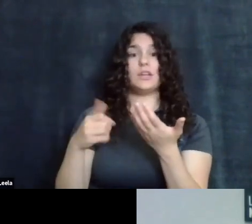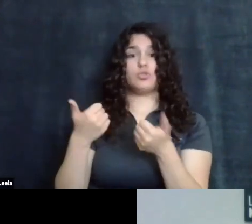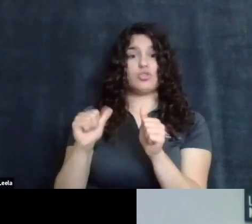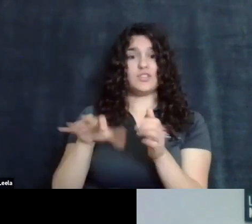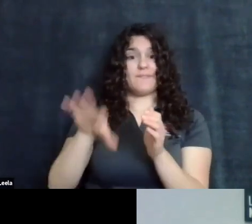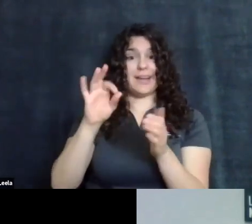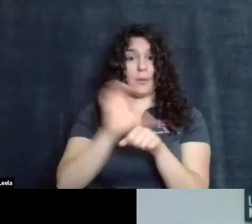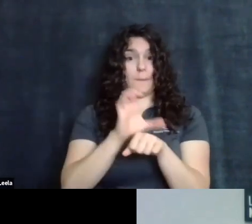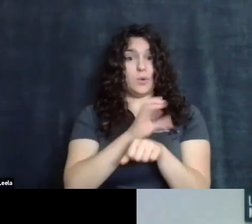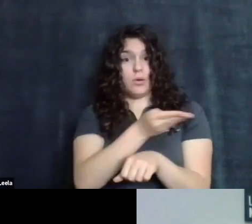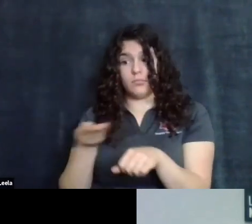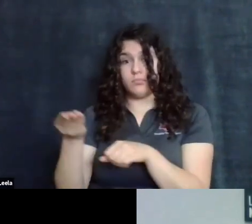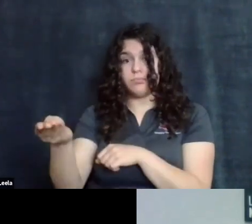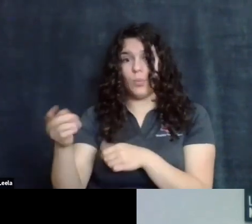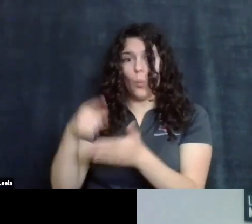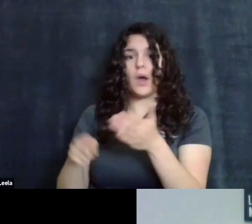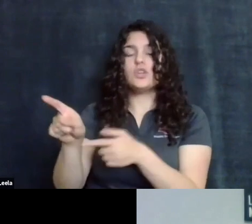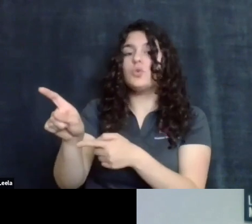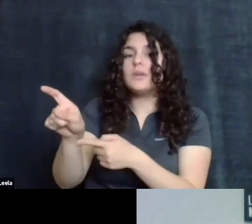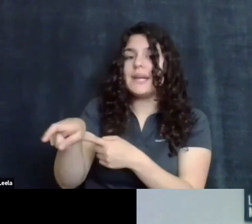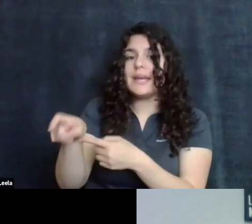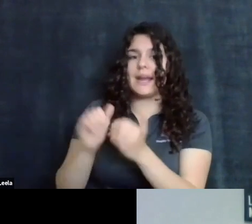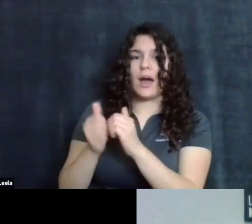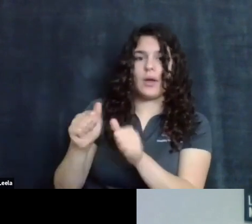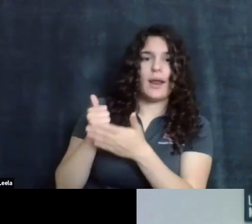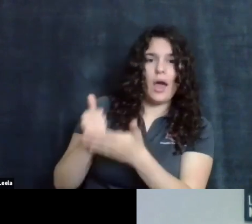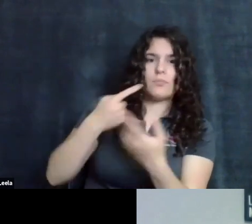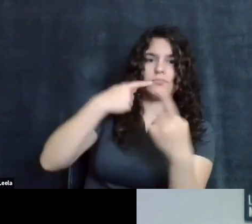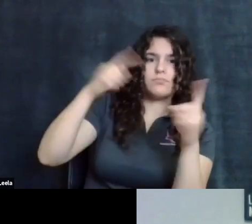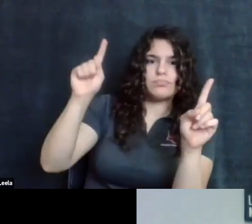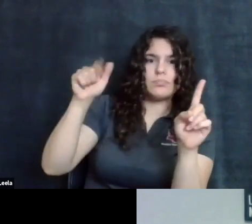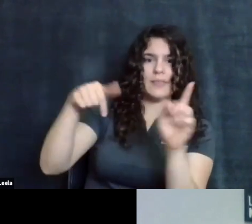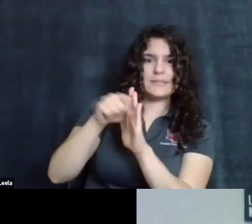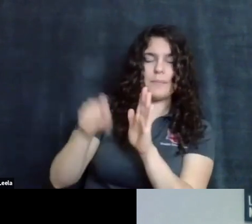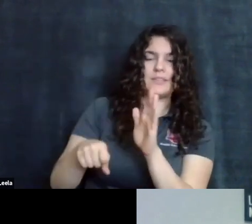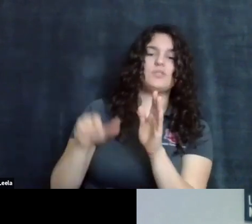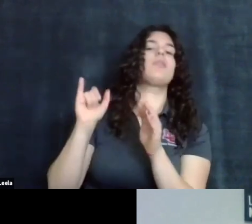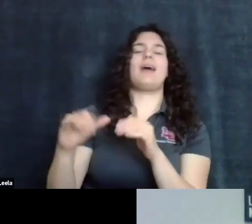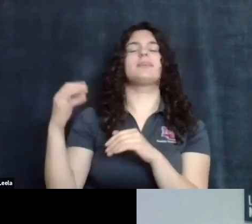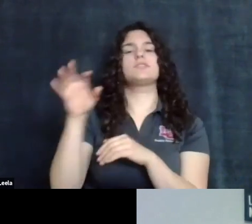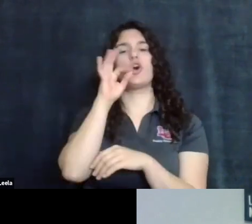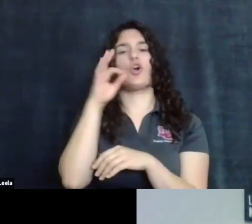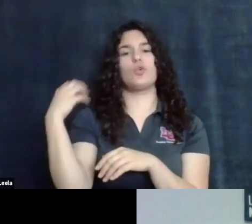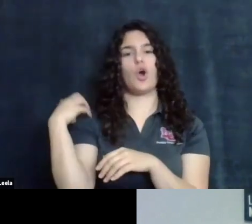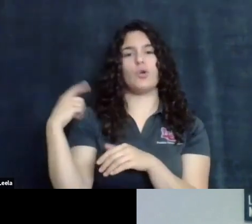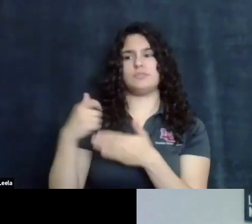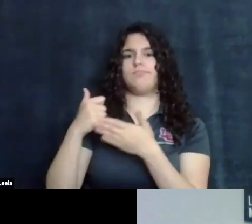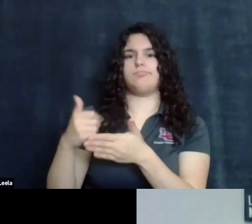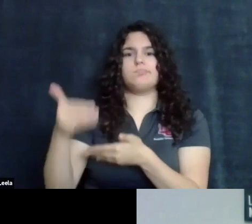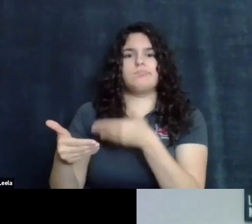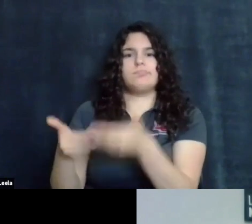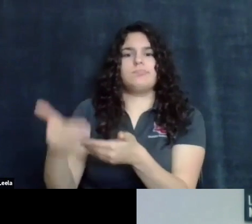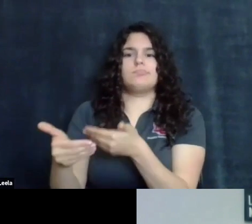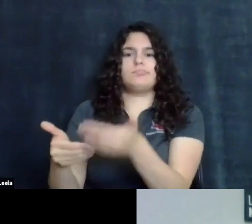do we need to do to make sure that you're successful this semester? So our Cardinal coach is there with you guys every step of the way. We also